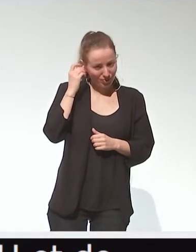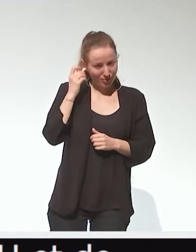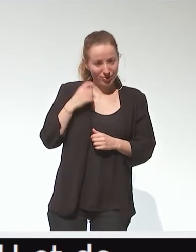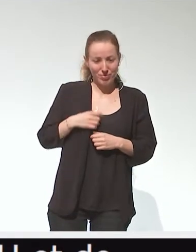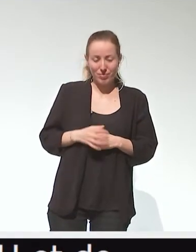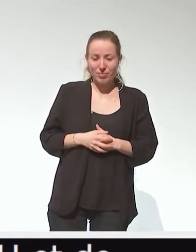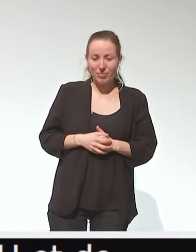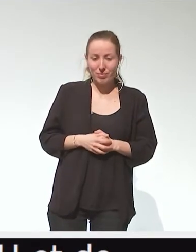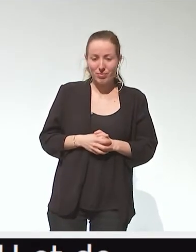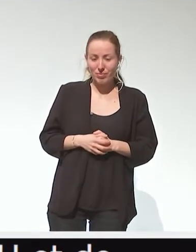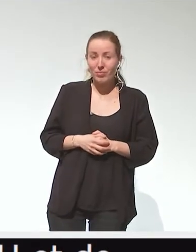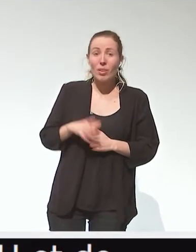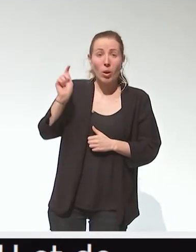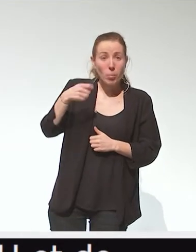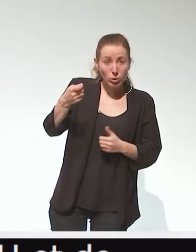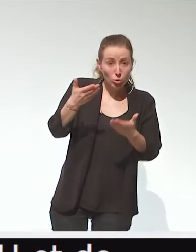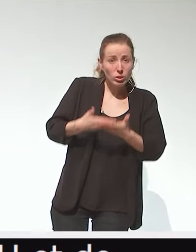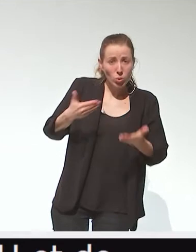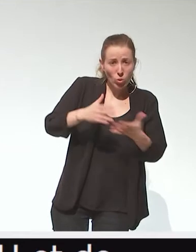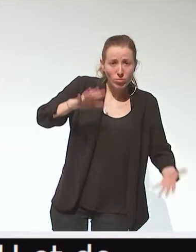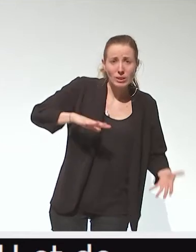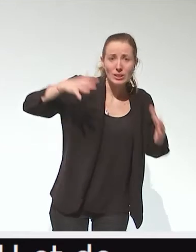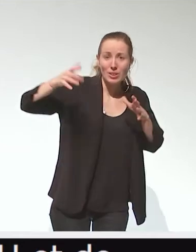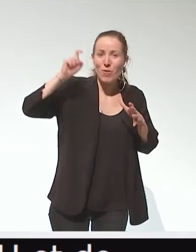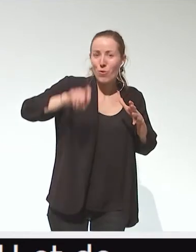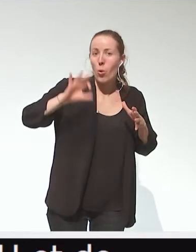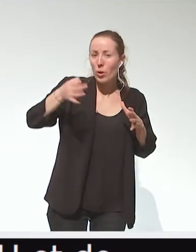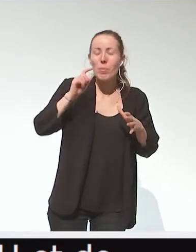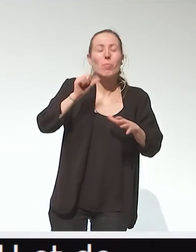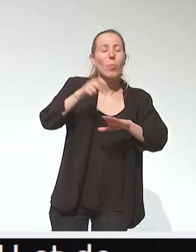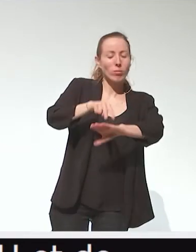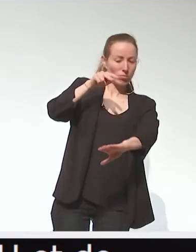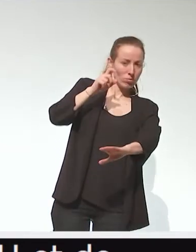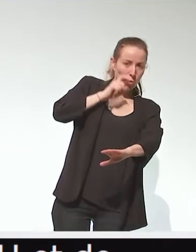much for that concise overview. Now, the idea,